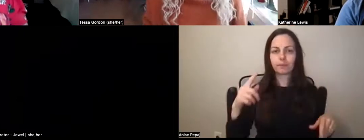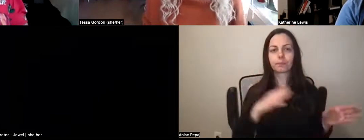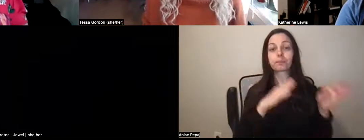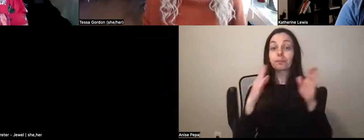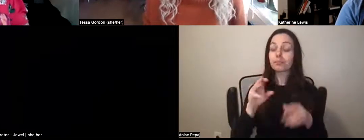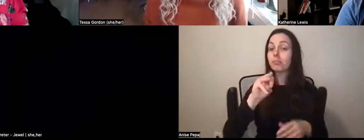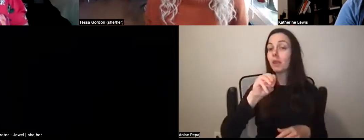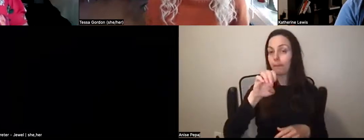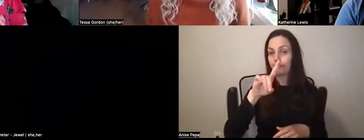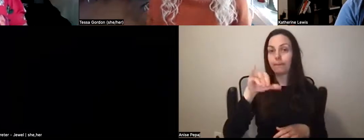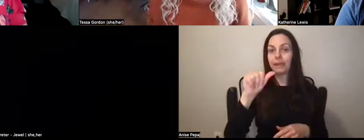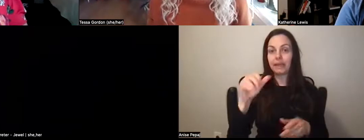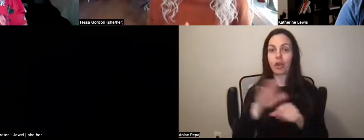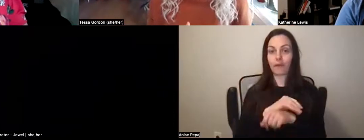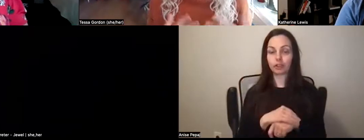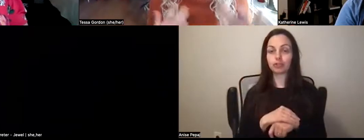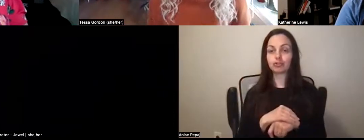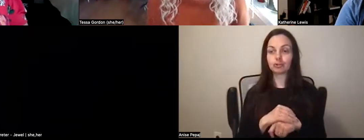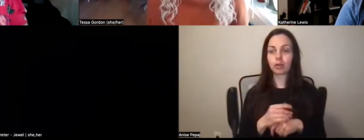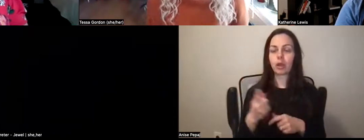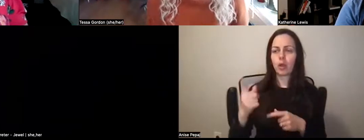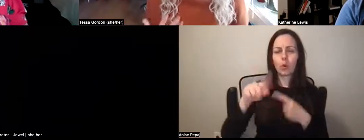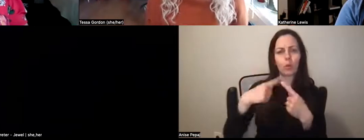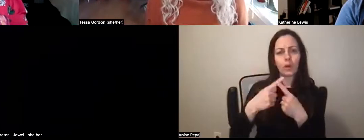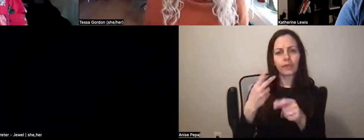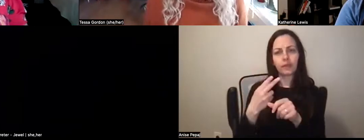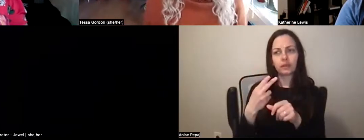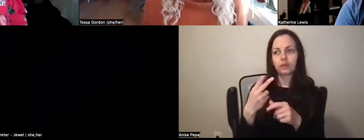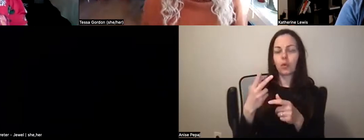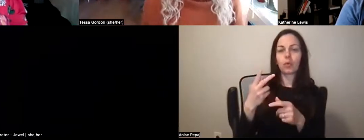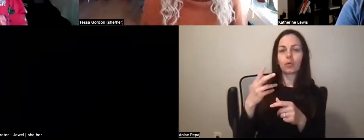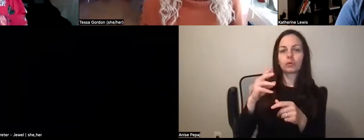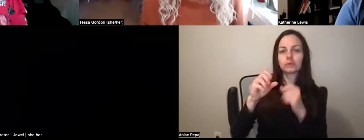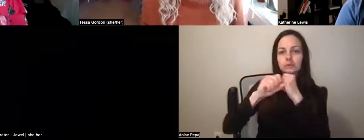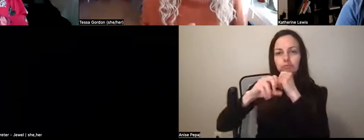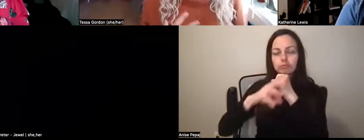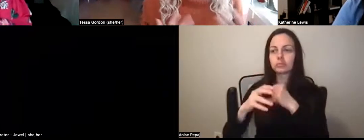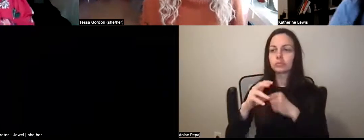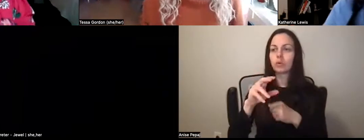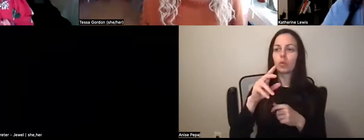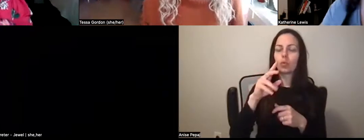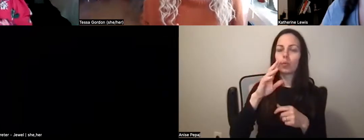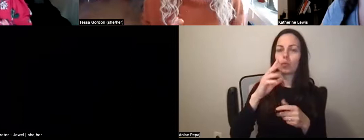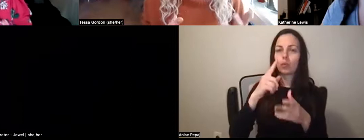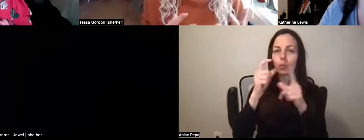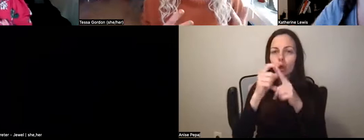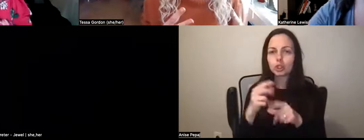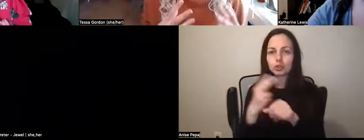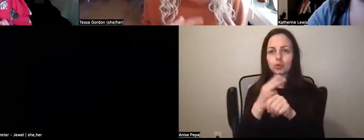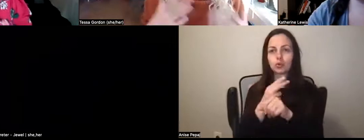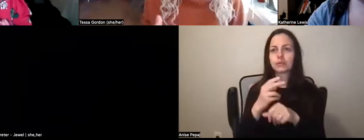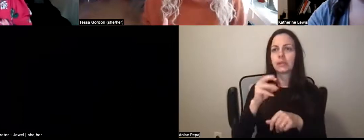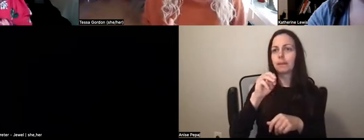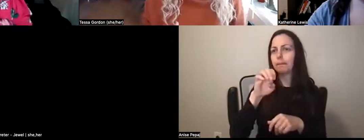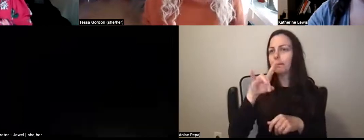news story reports on something, what language are they using? How are they talking about it? What media